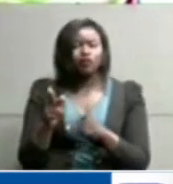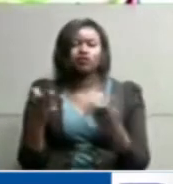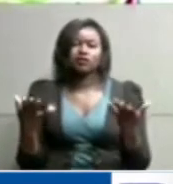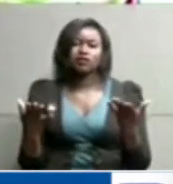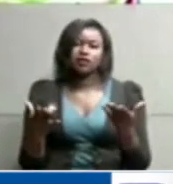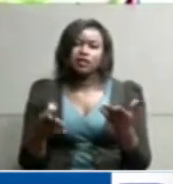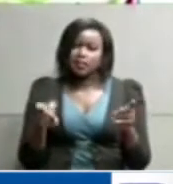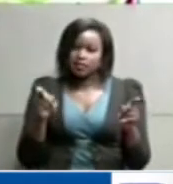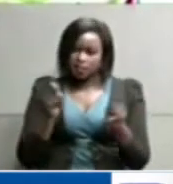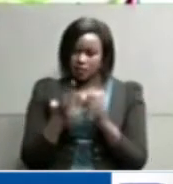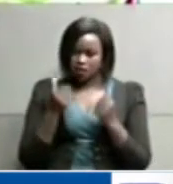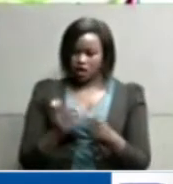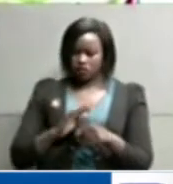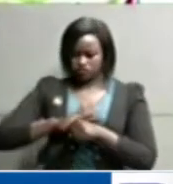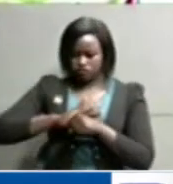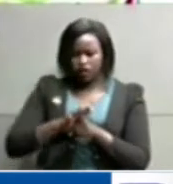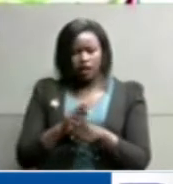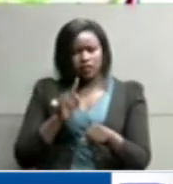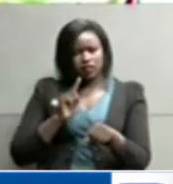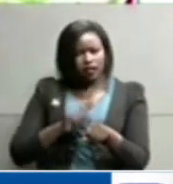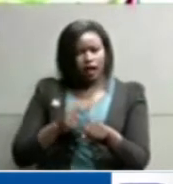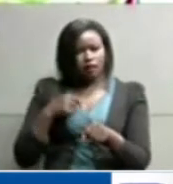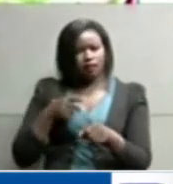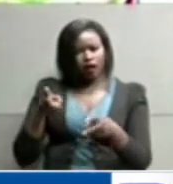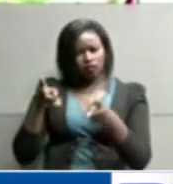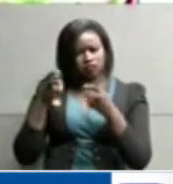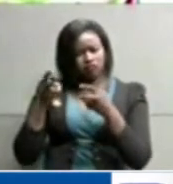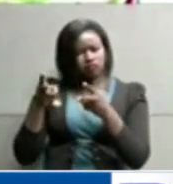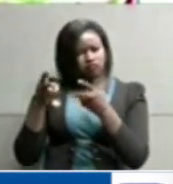So even this one, when I listened carefully,